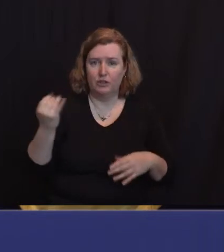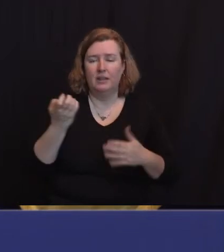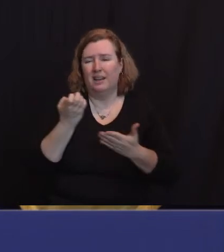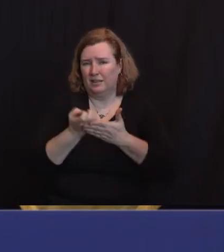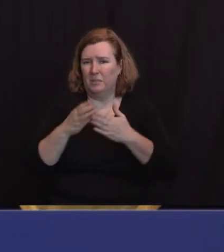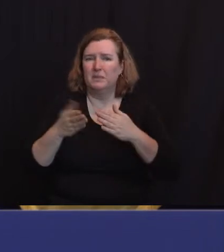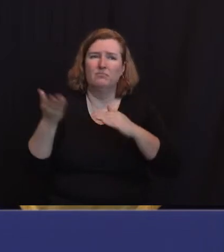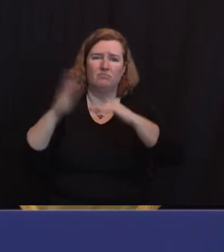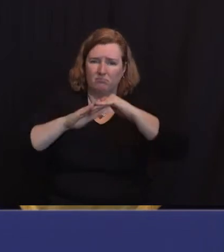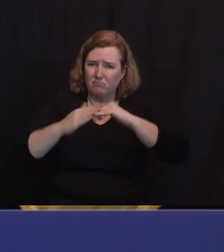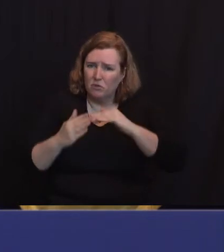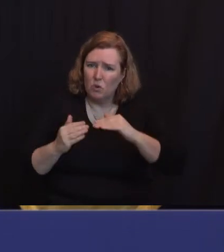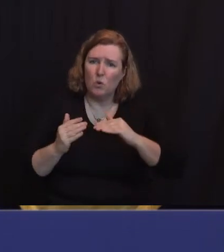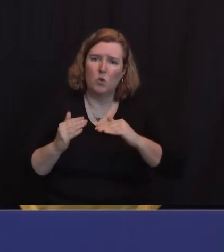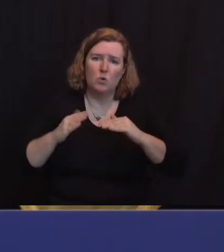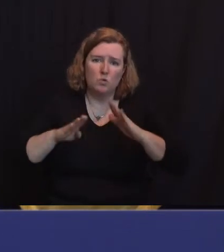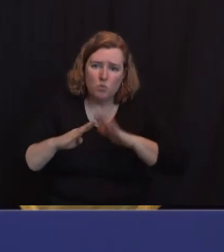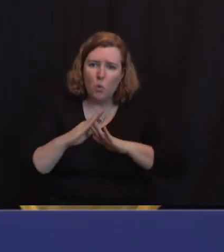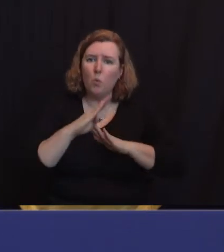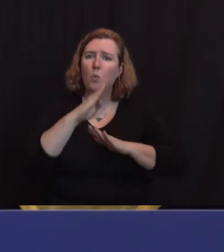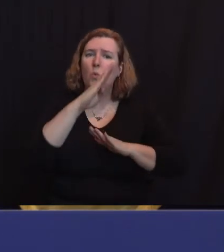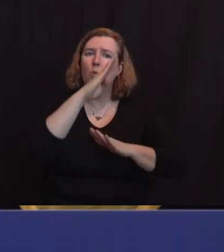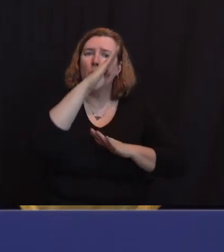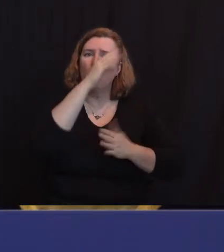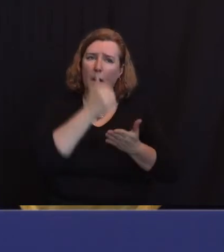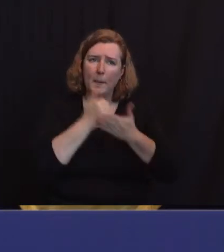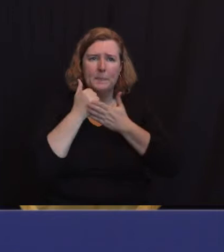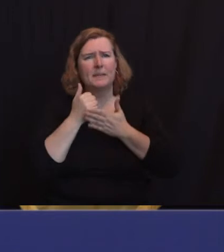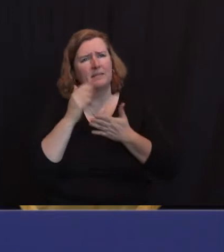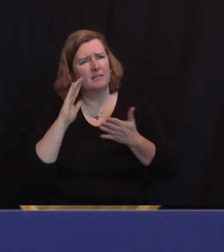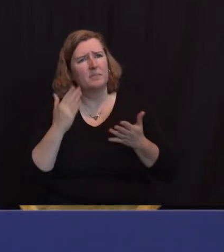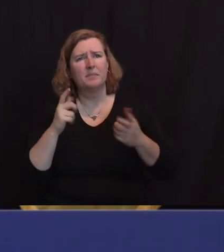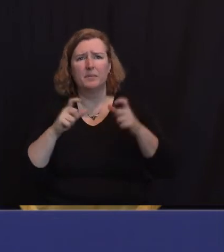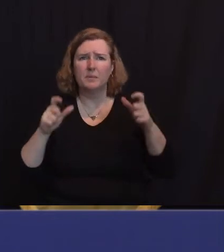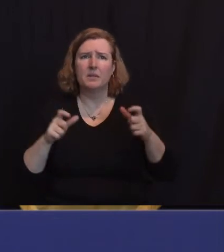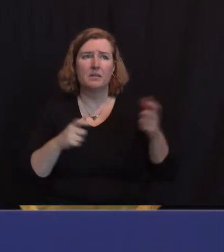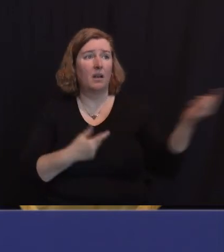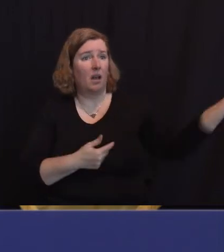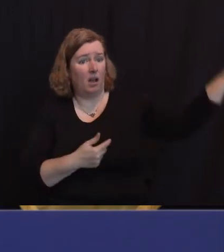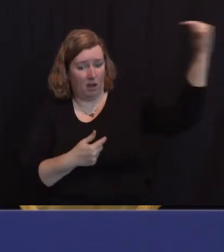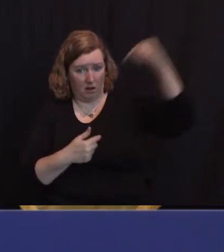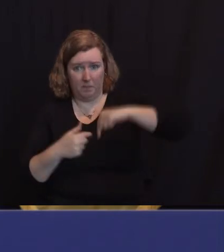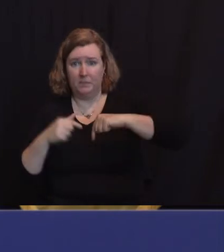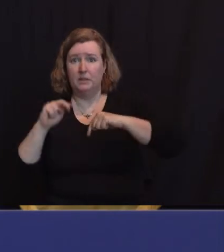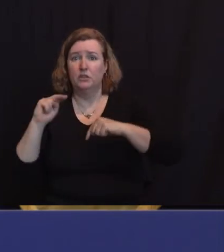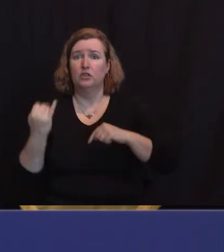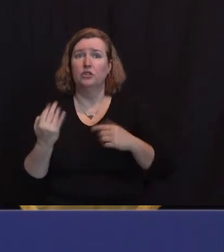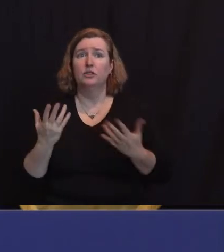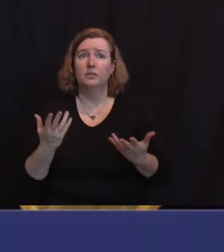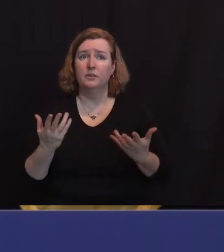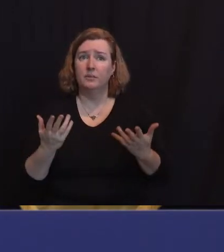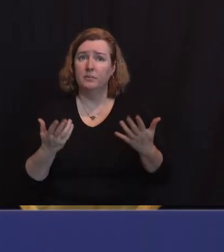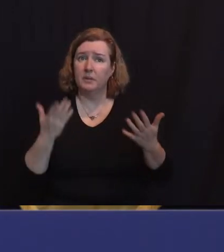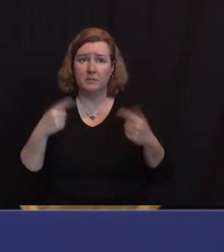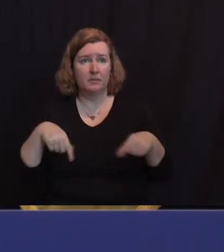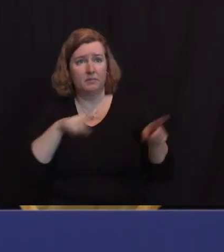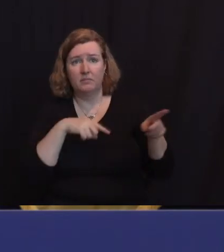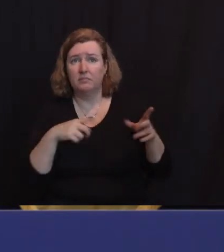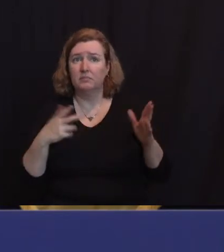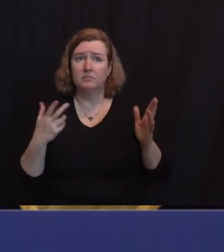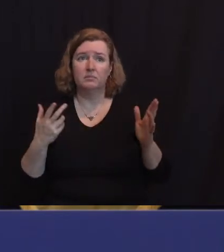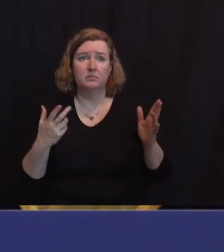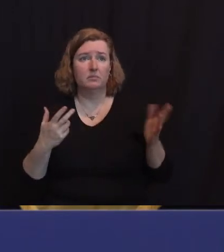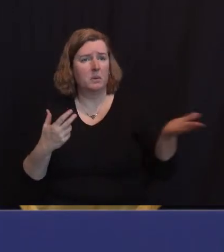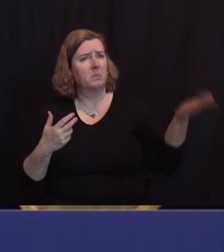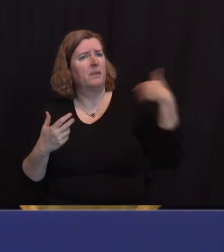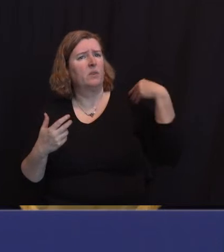has accelerated, believe it or not, some of that because of people coming into New Jersey that probably may not have come in at least as